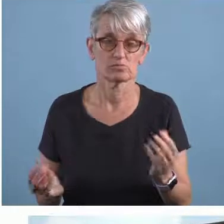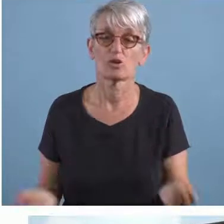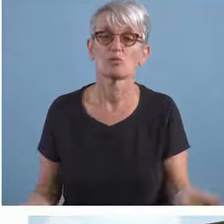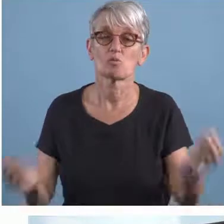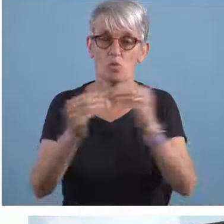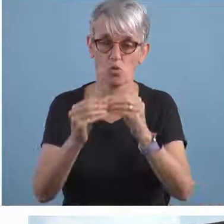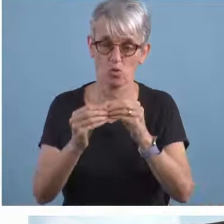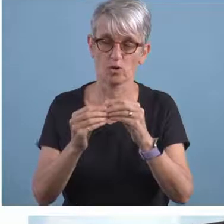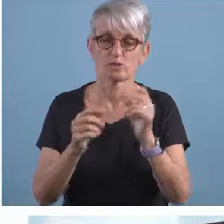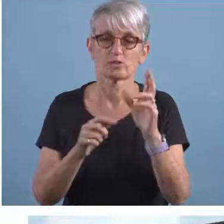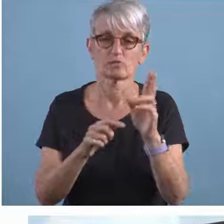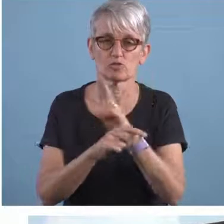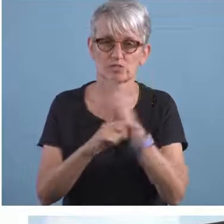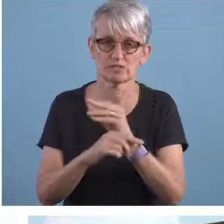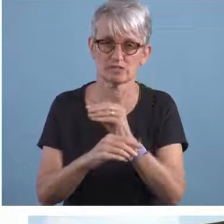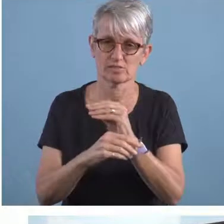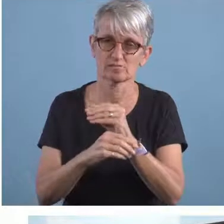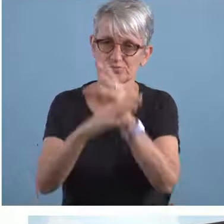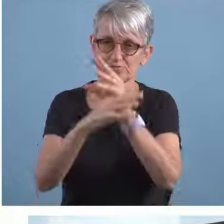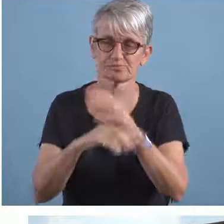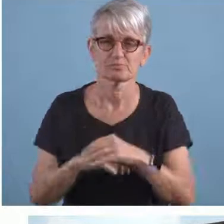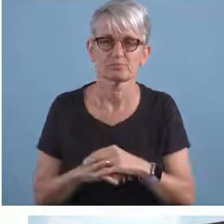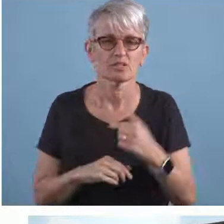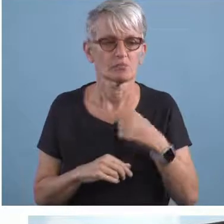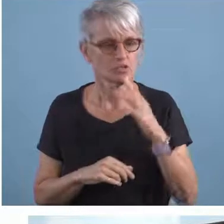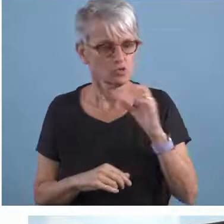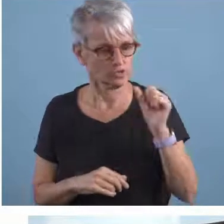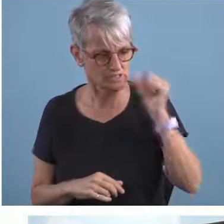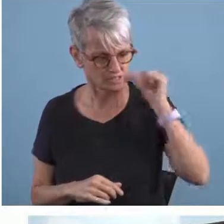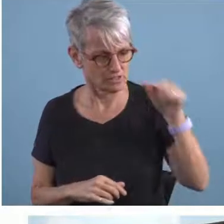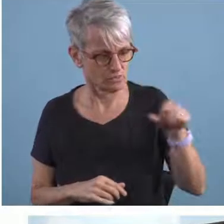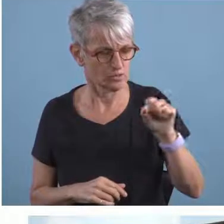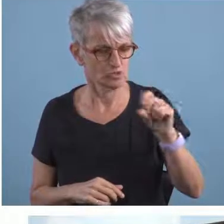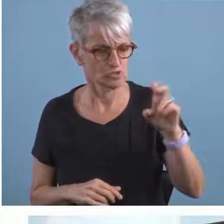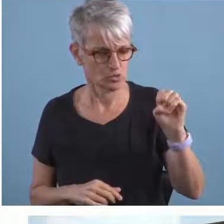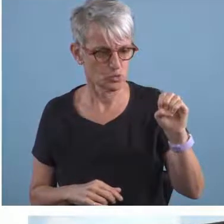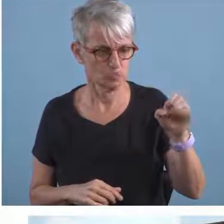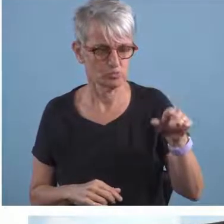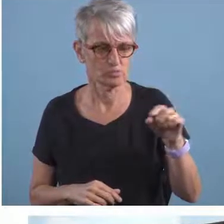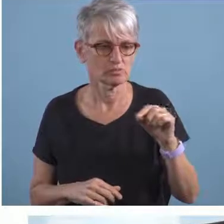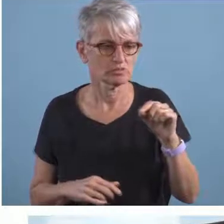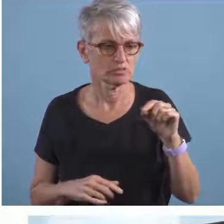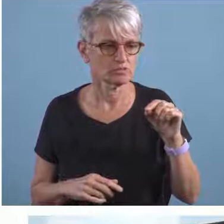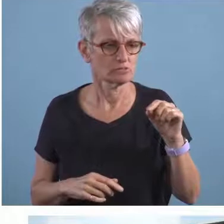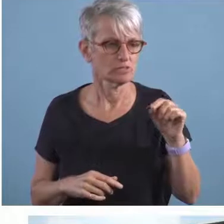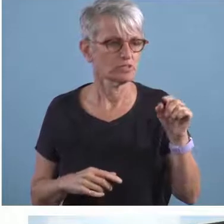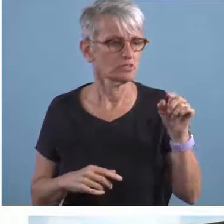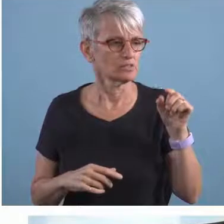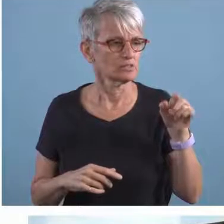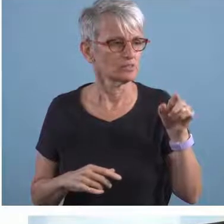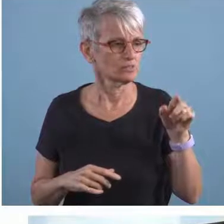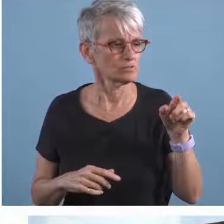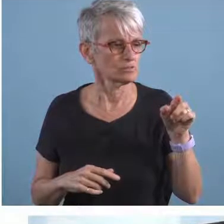telepractice. When I was talking with Sue Lay yesterday, I think whenever earlier this week,